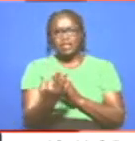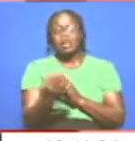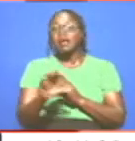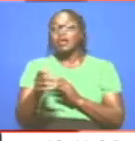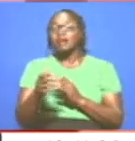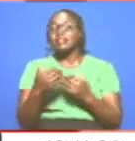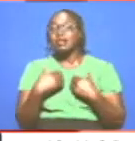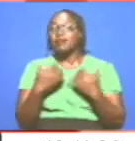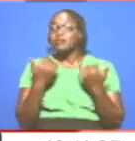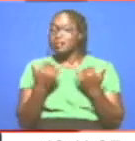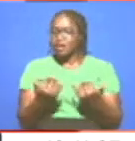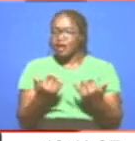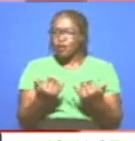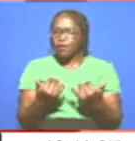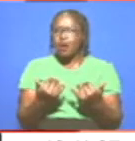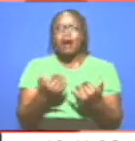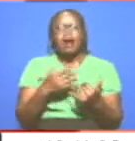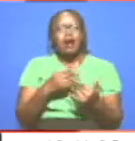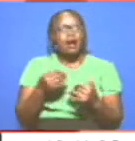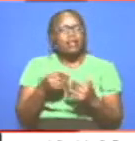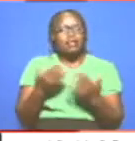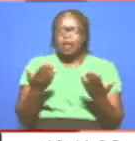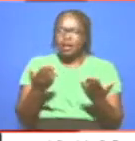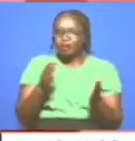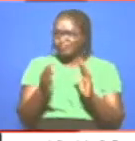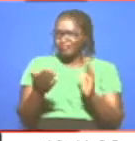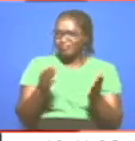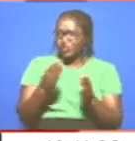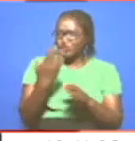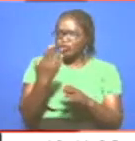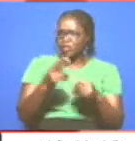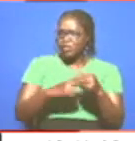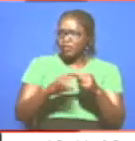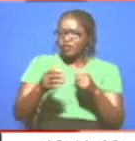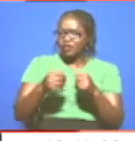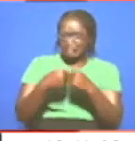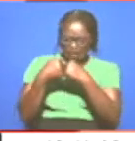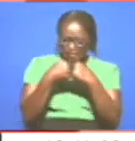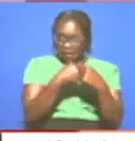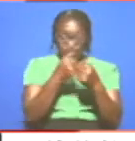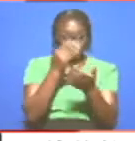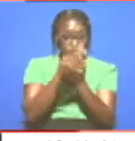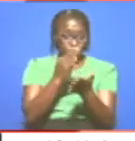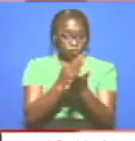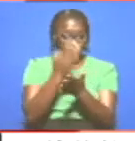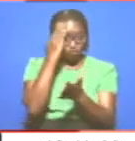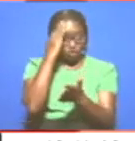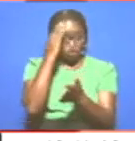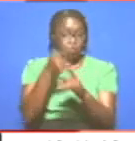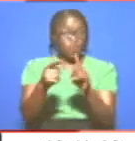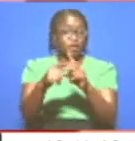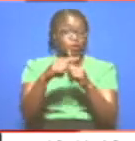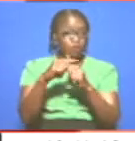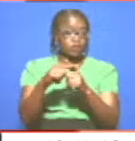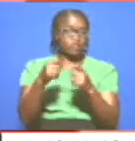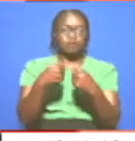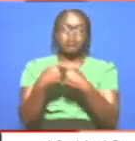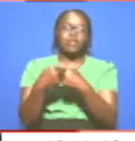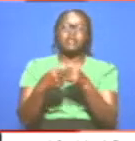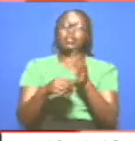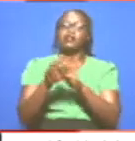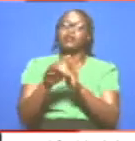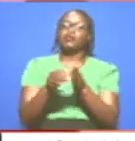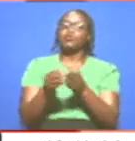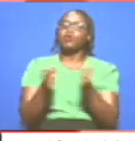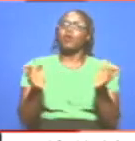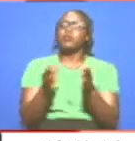yeah, and to about 47 counties. It's going to be a challenge, but I think it's a positive challenge that the constitution has opened it up